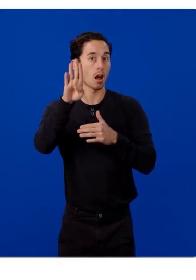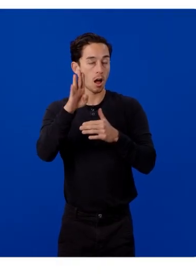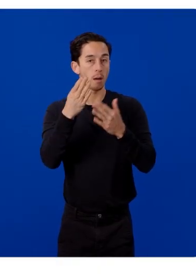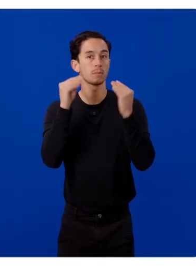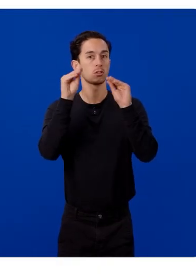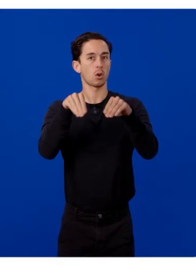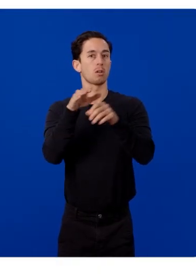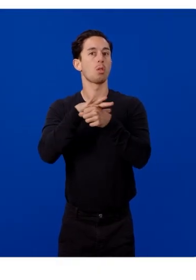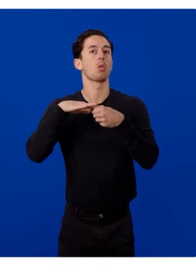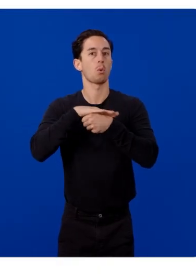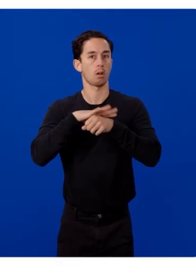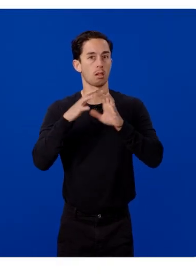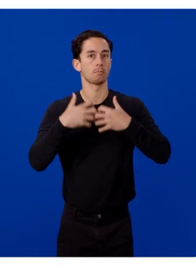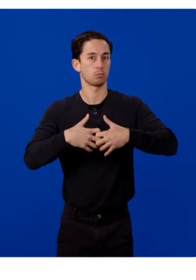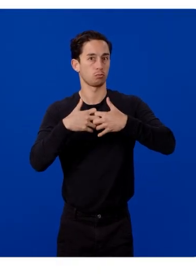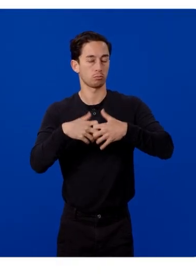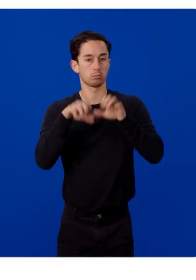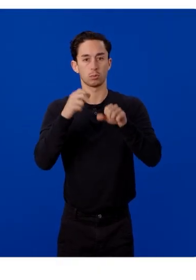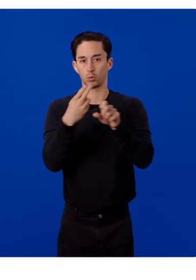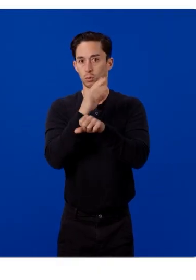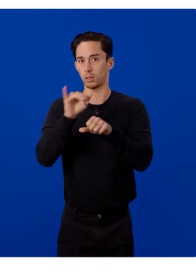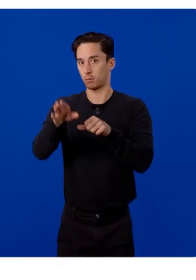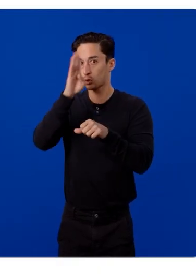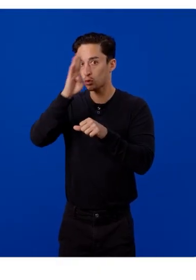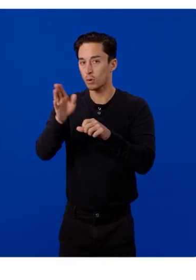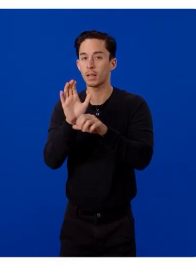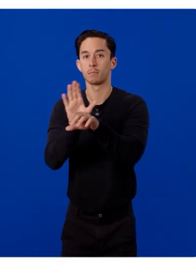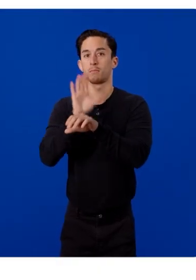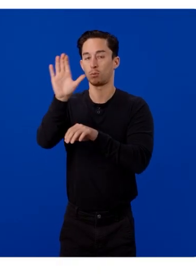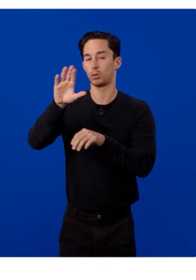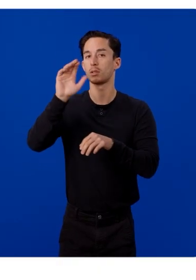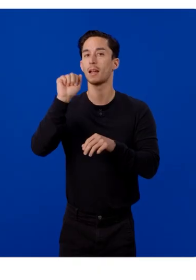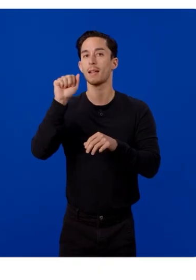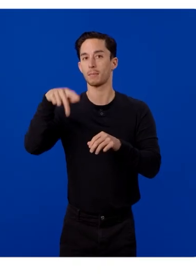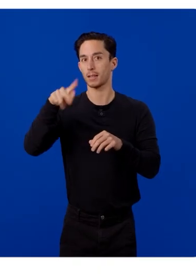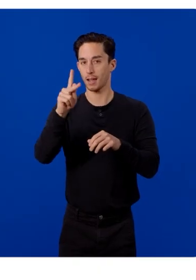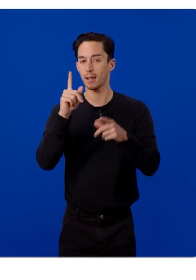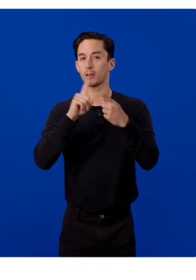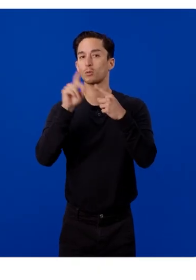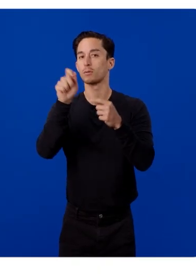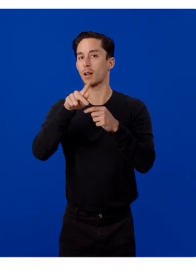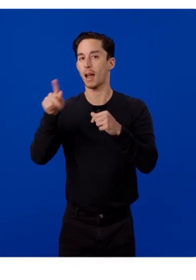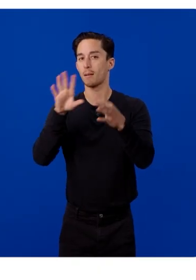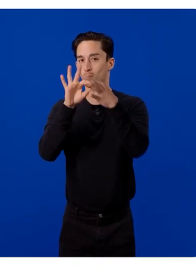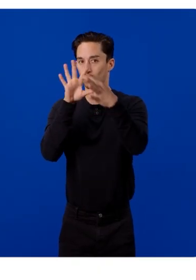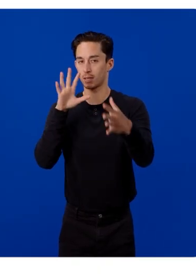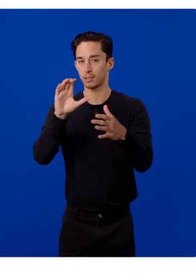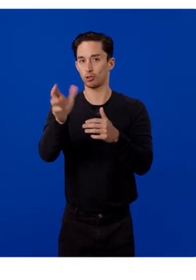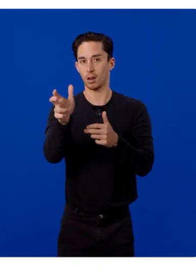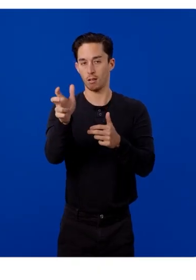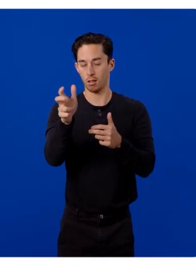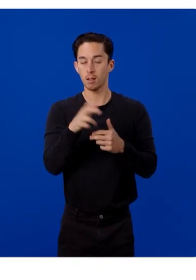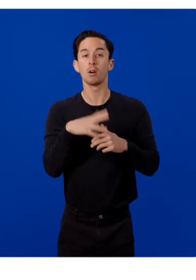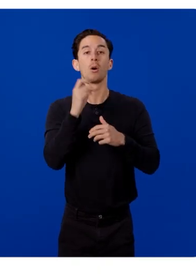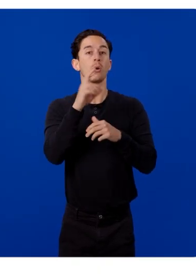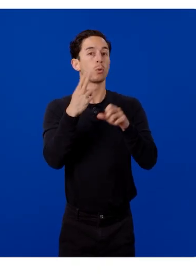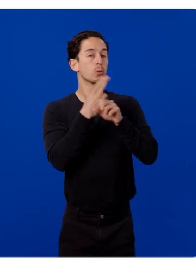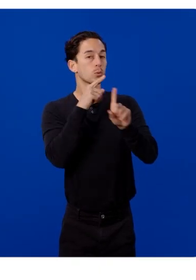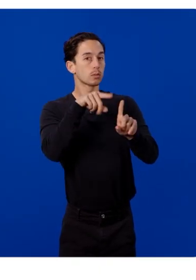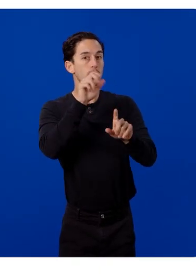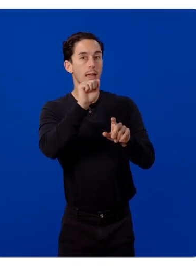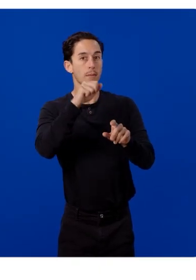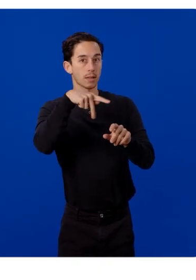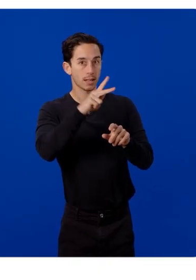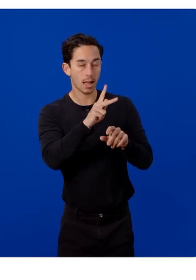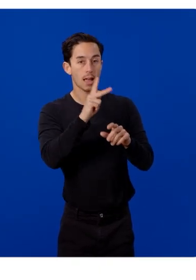local development machine, you can use it to directly push your APKs to your app's release channel. Or you can take the APKs and